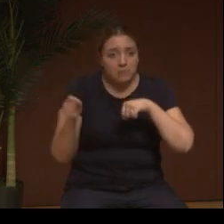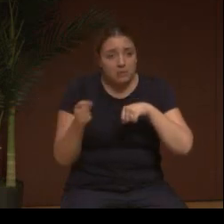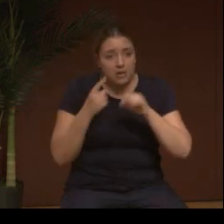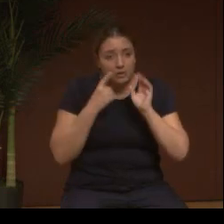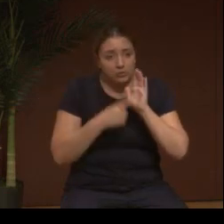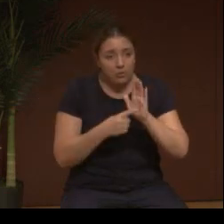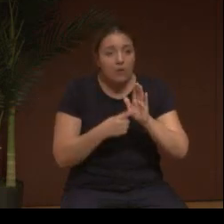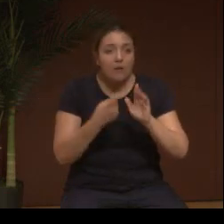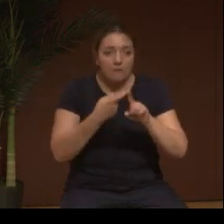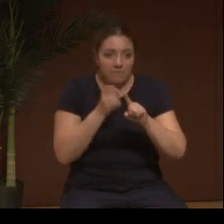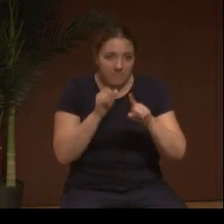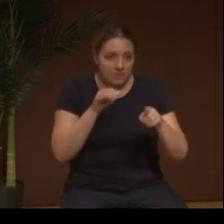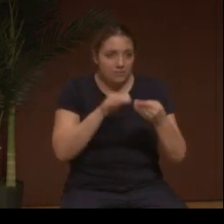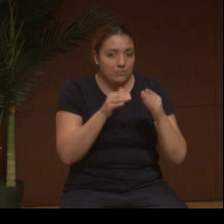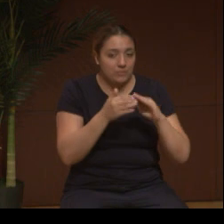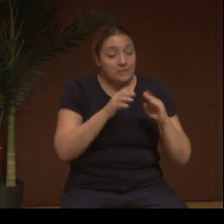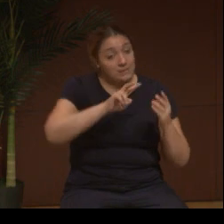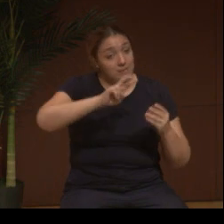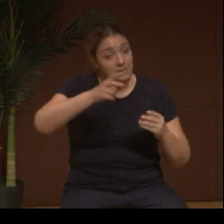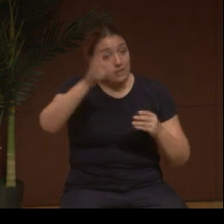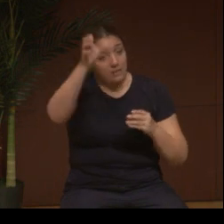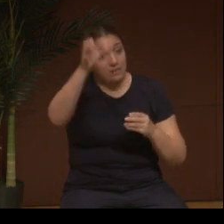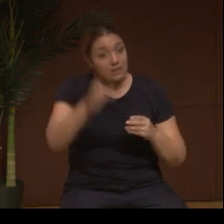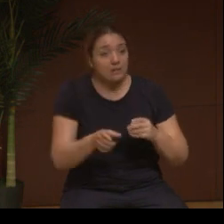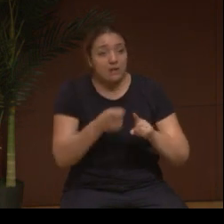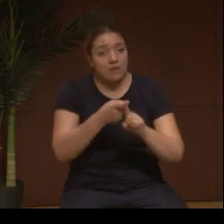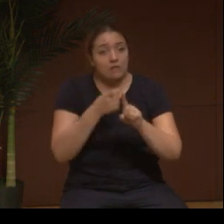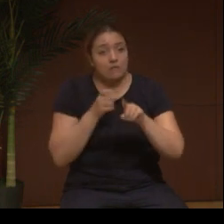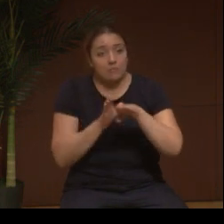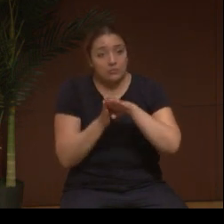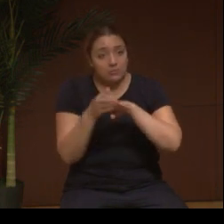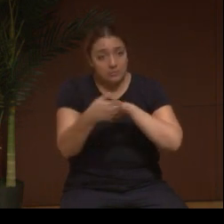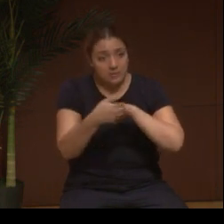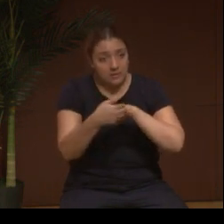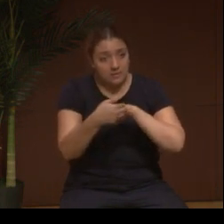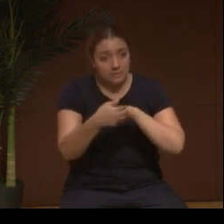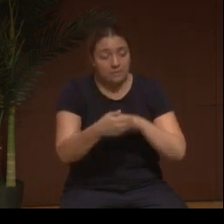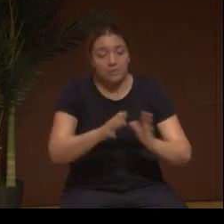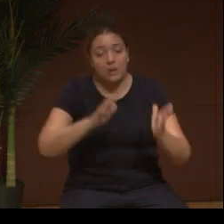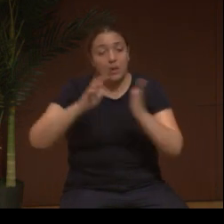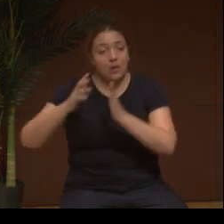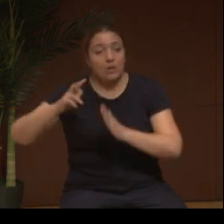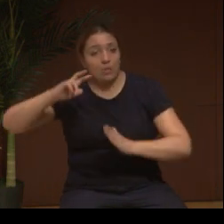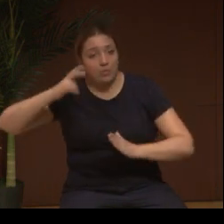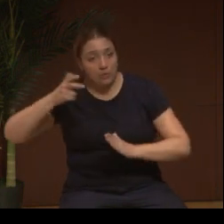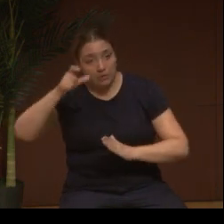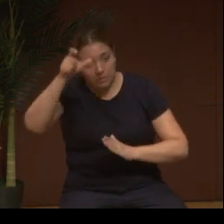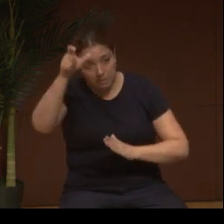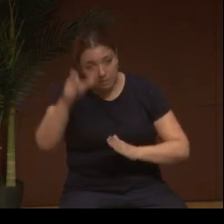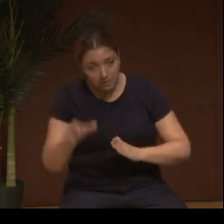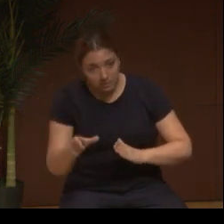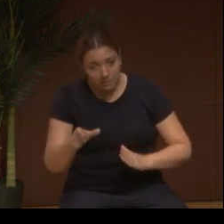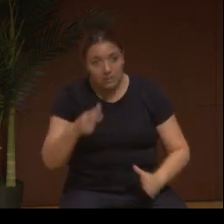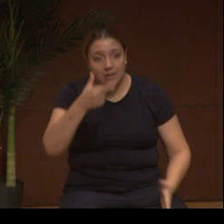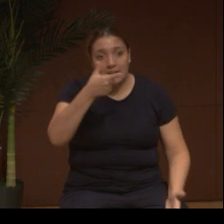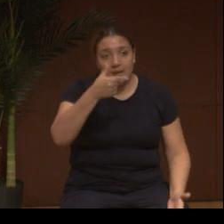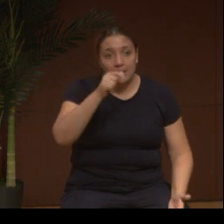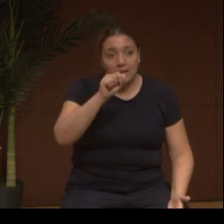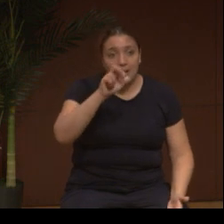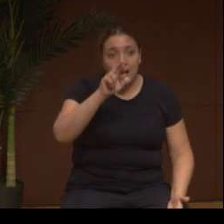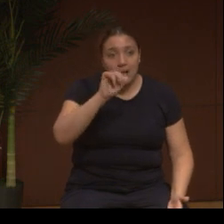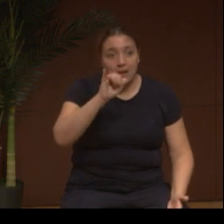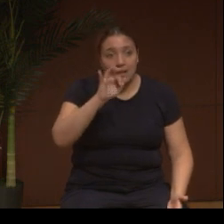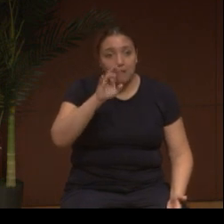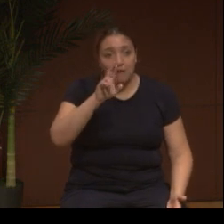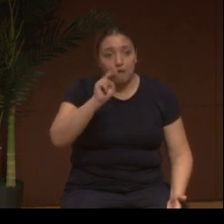those communities. Okay, the second one are Jamaican Maroons. The third column is Jamaica. Then the Garifuna of St. Vincent. And then the